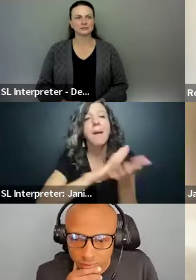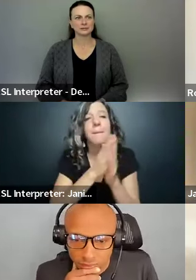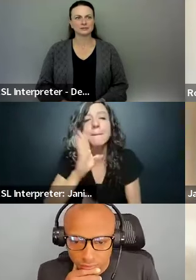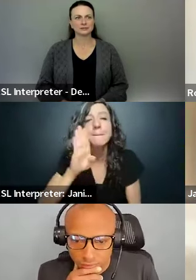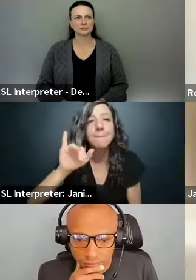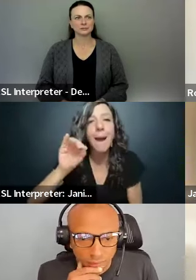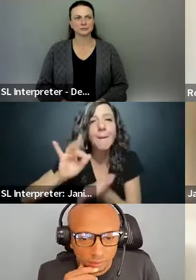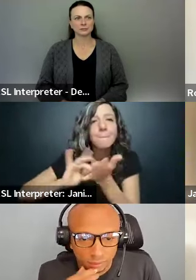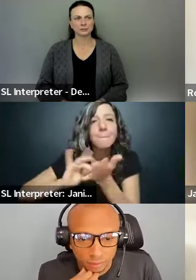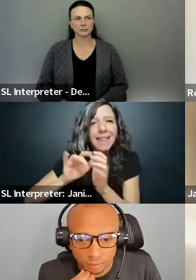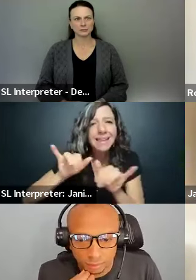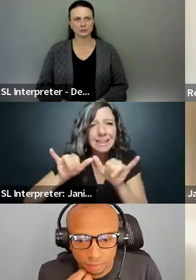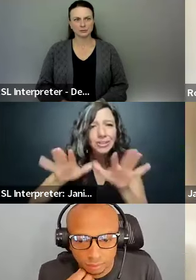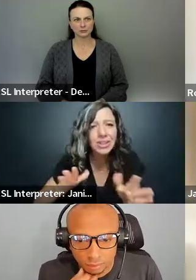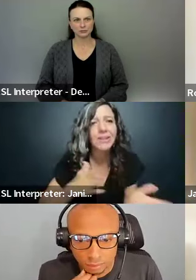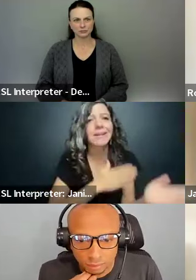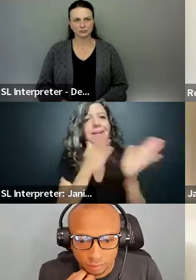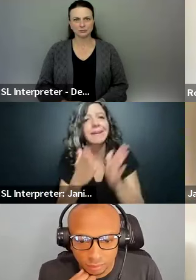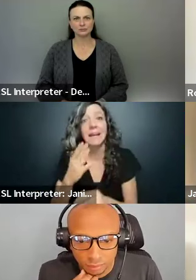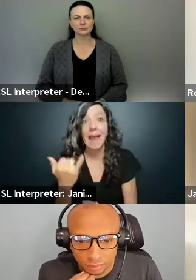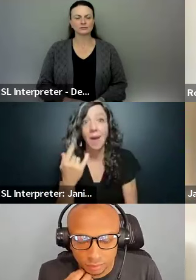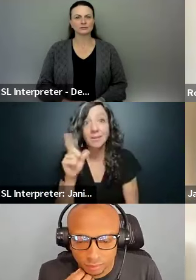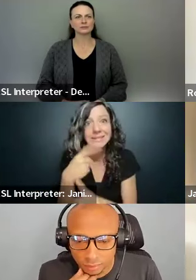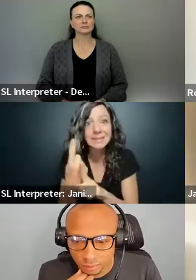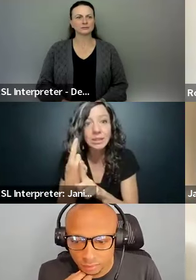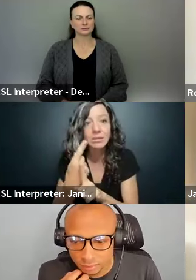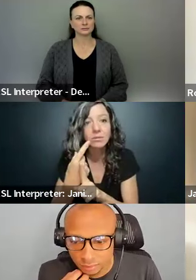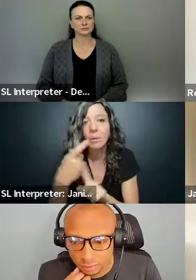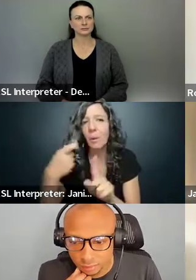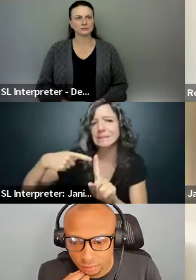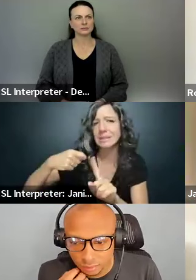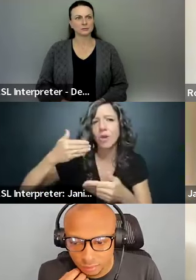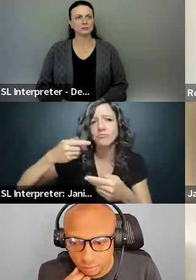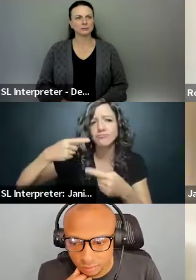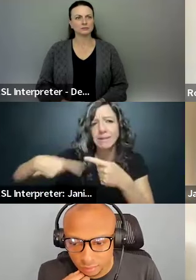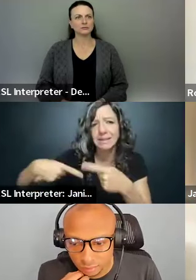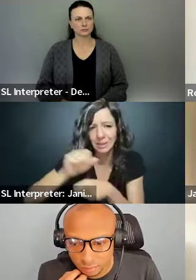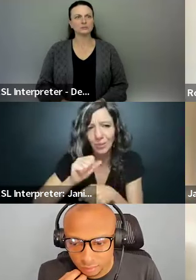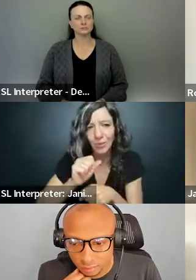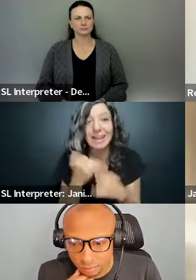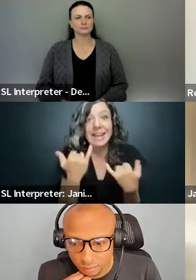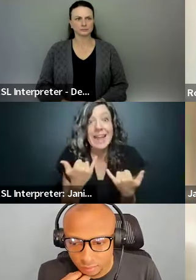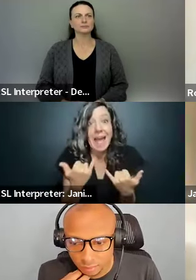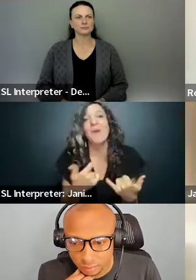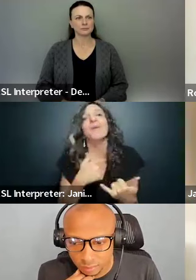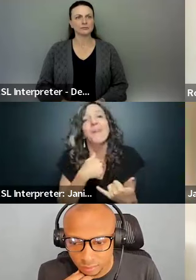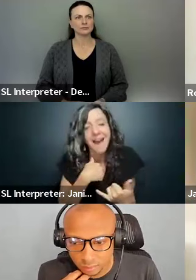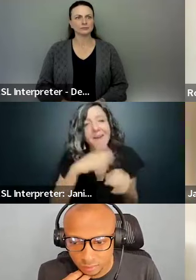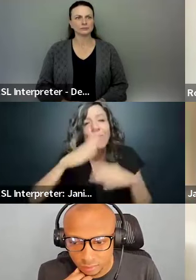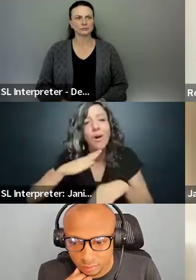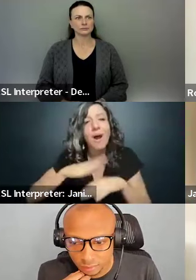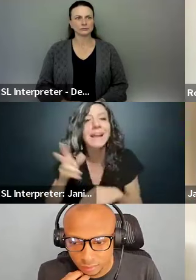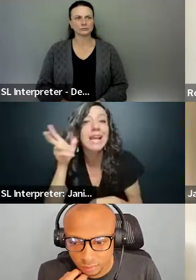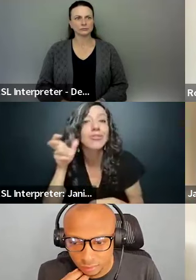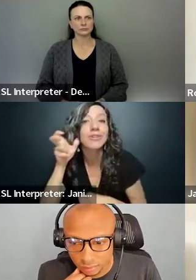And now most recently, I work in hearing technology, trying to work on my own projects as